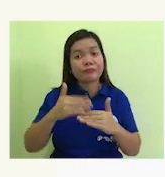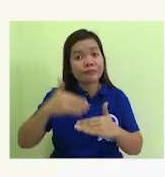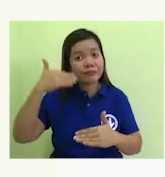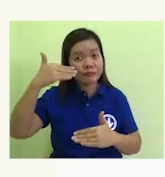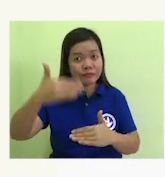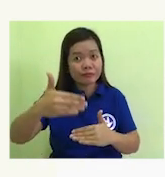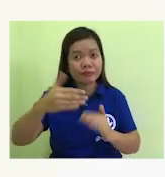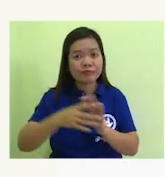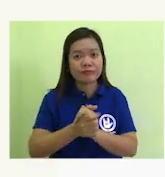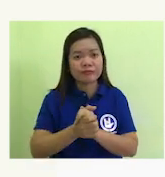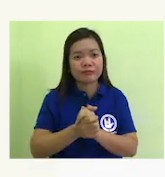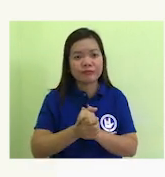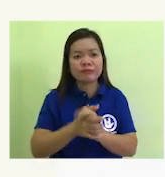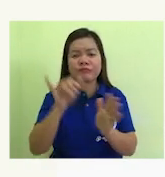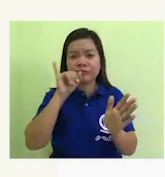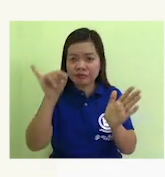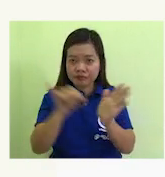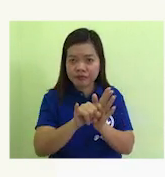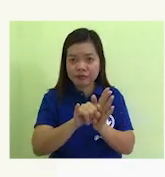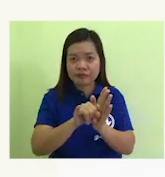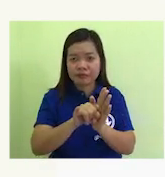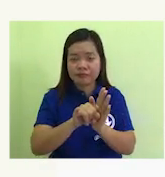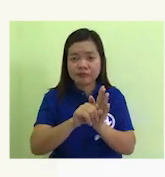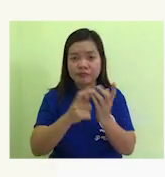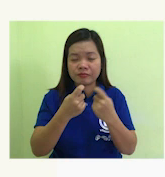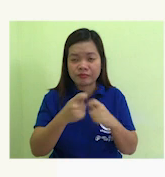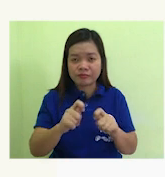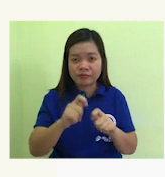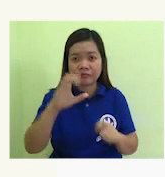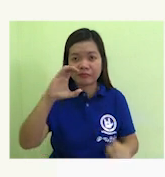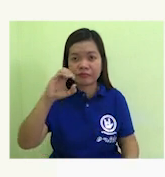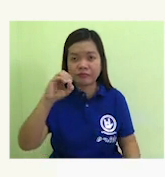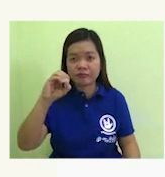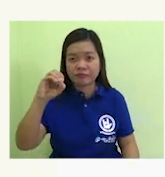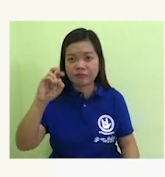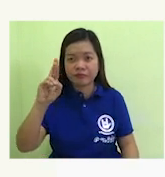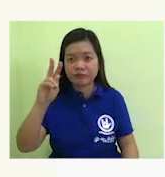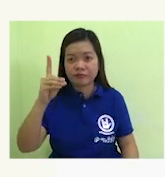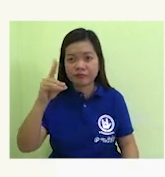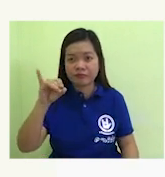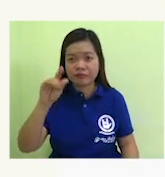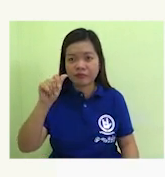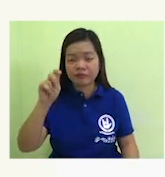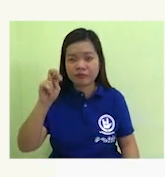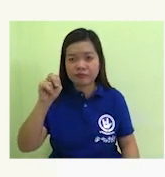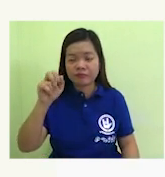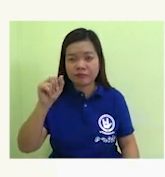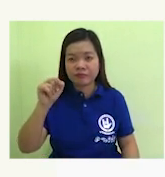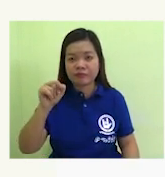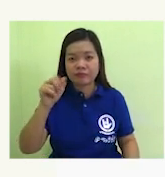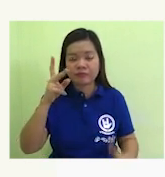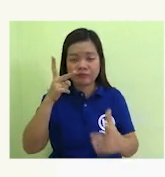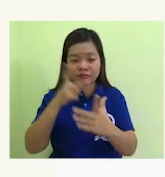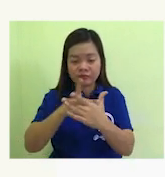Next, determine the coordinates of the vertex using